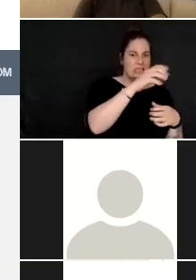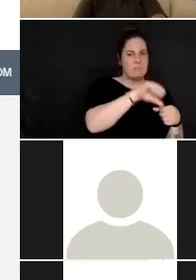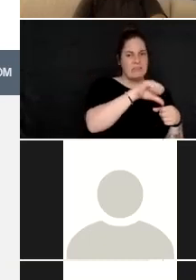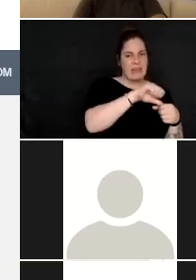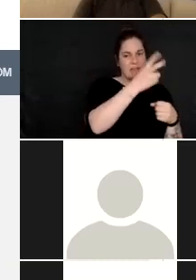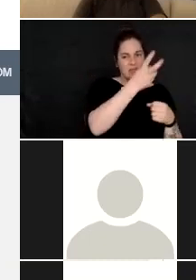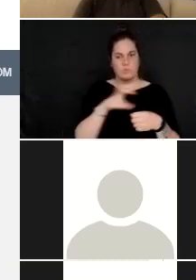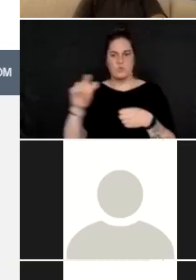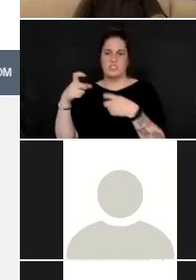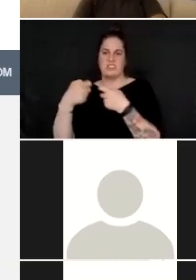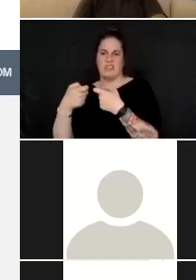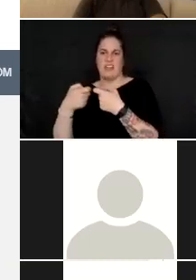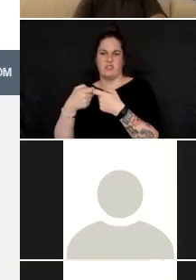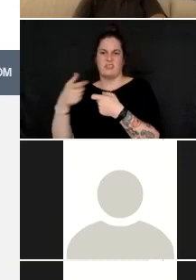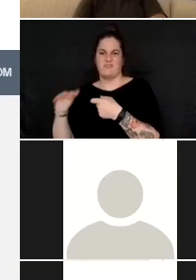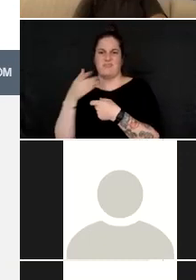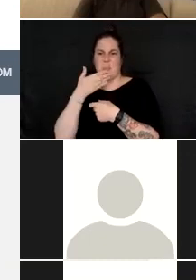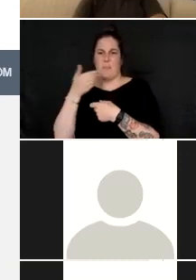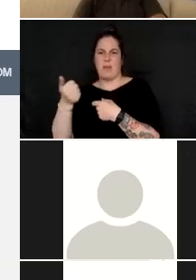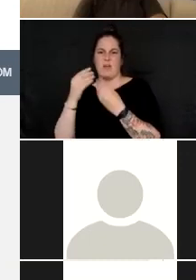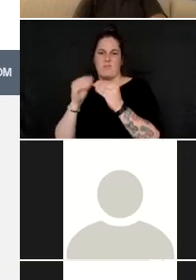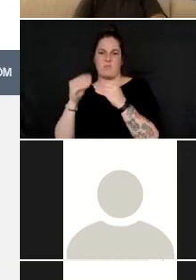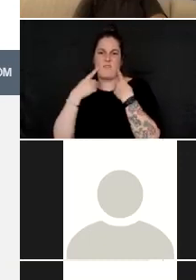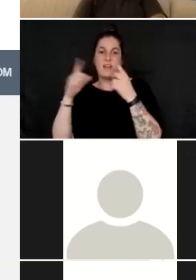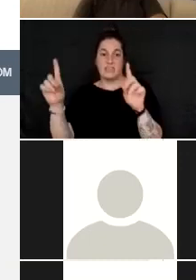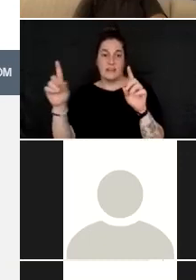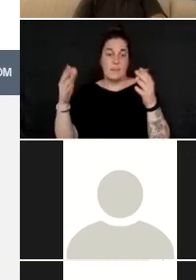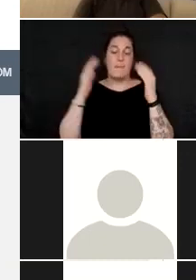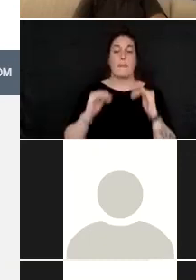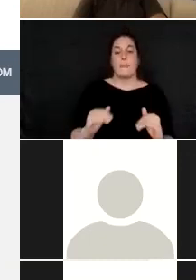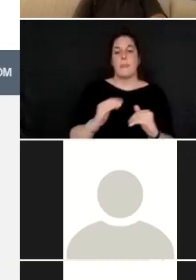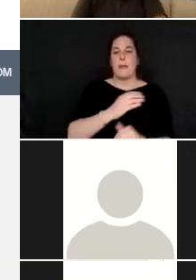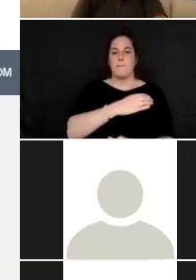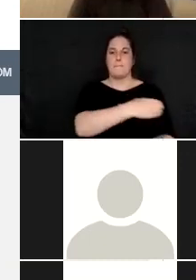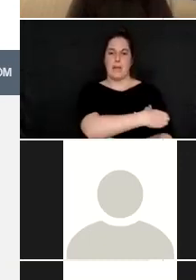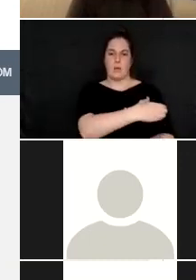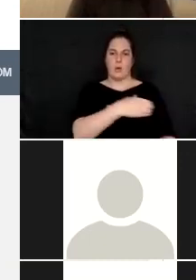All right, power. So here is a new property, power,